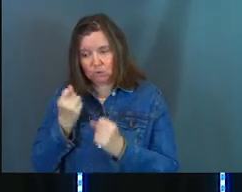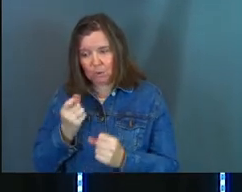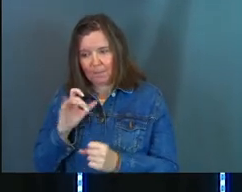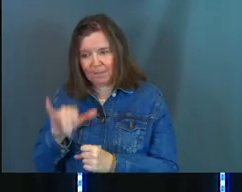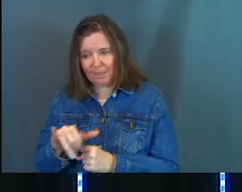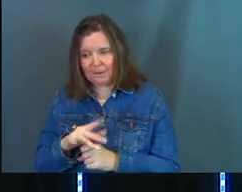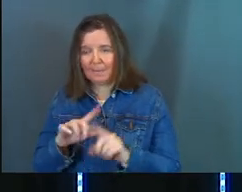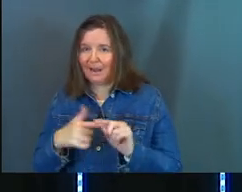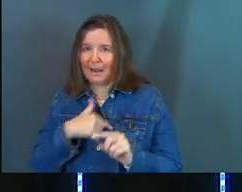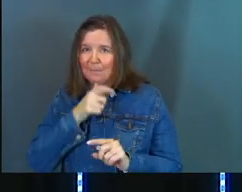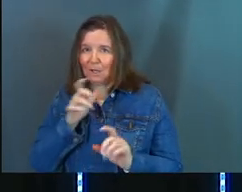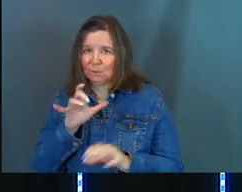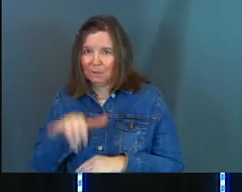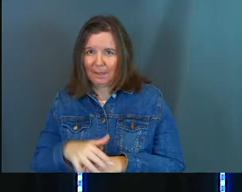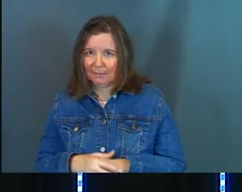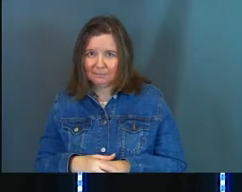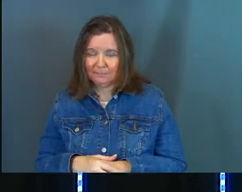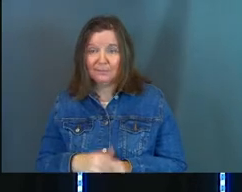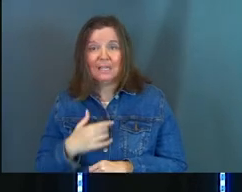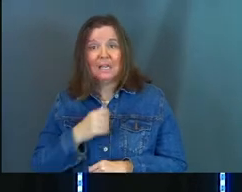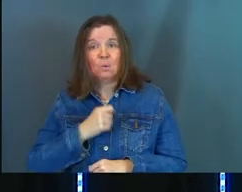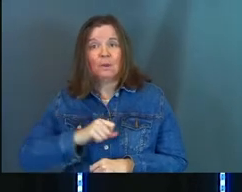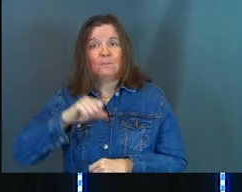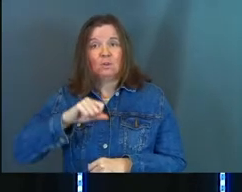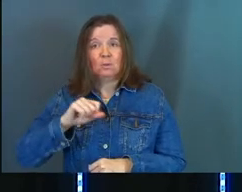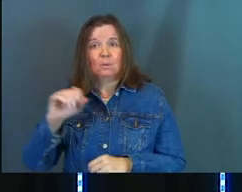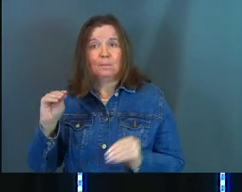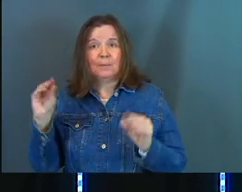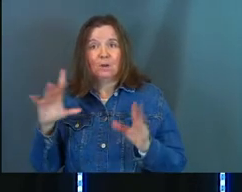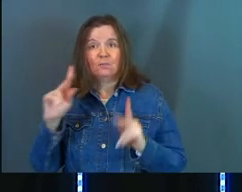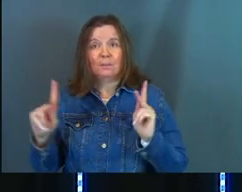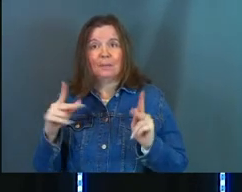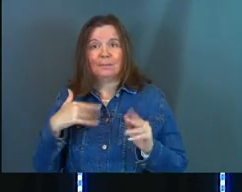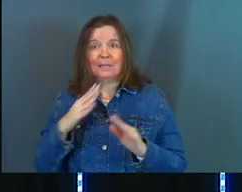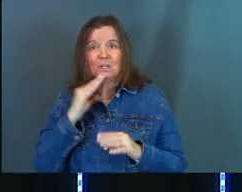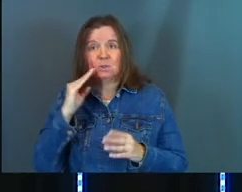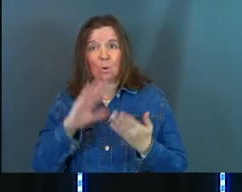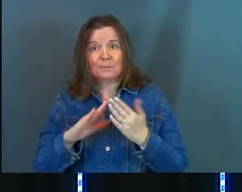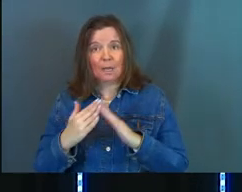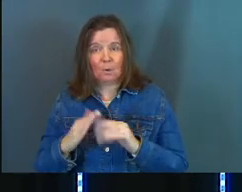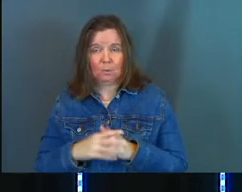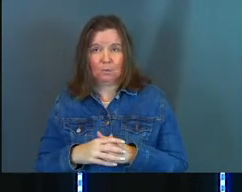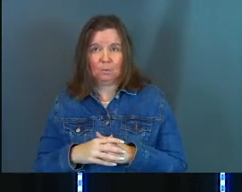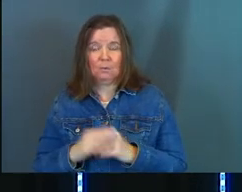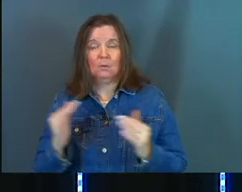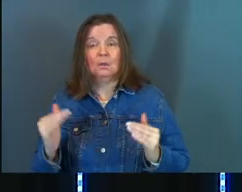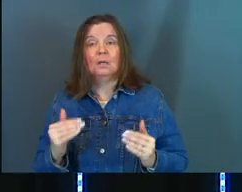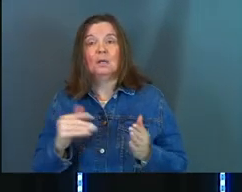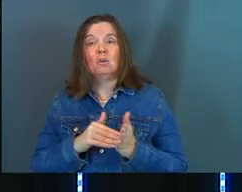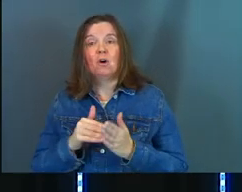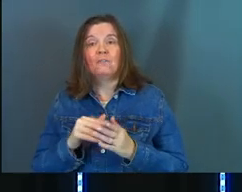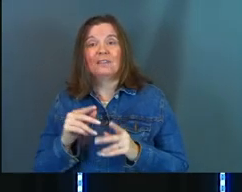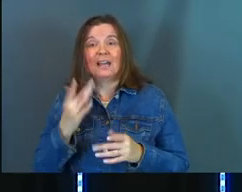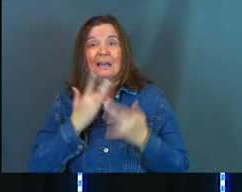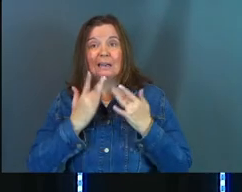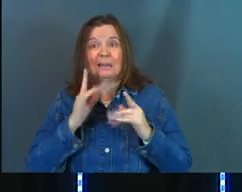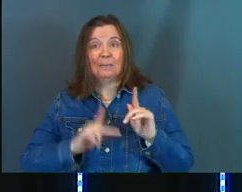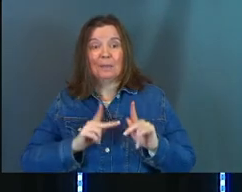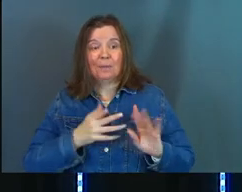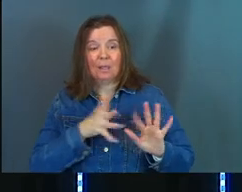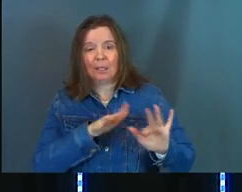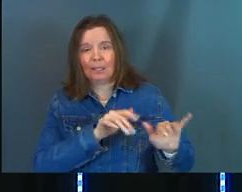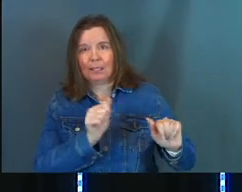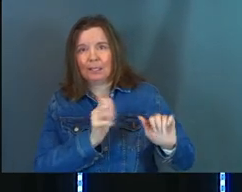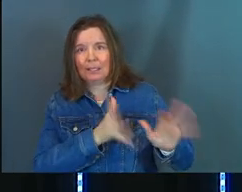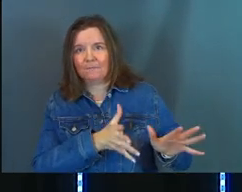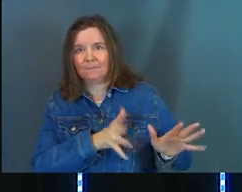strongly about this, but I'm not going to do that. He refused miracles for people in his hometown. He often left needy crowds so that he could go and